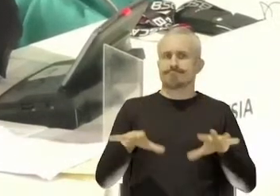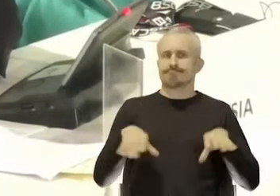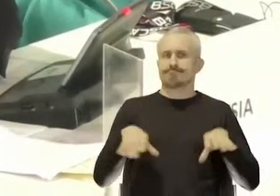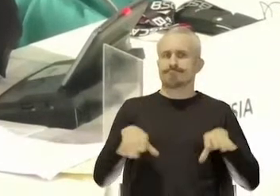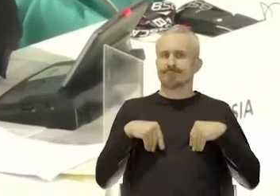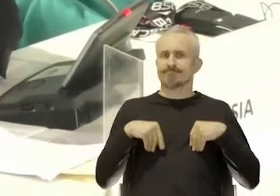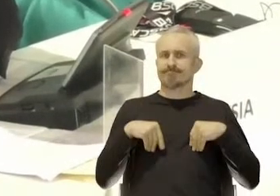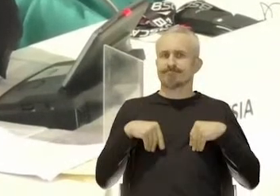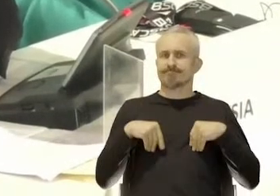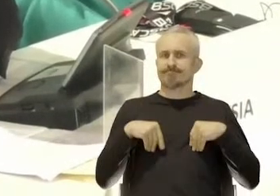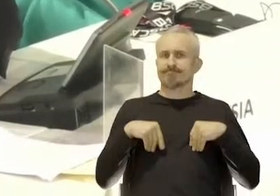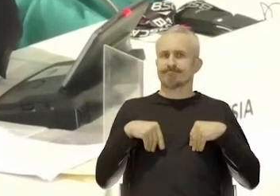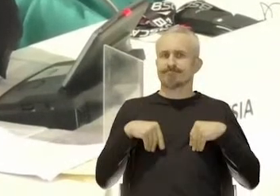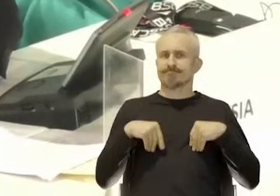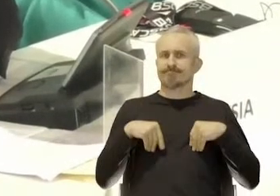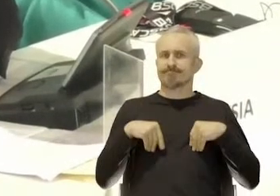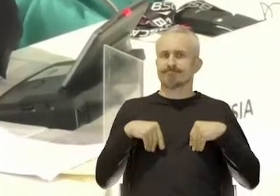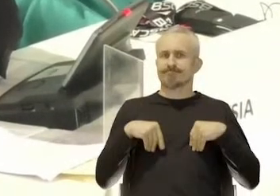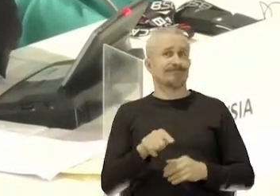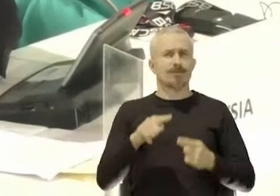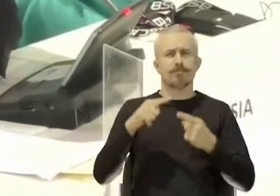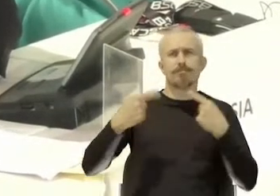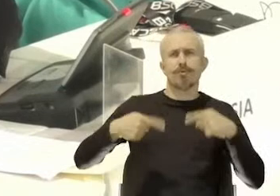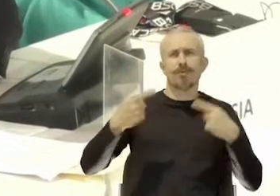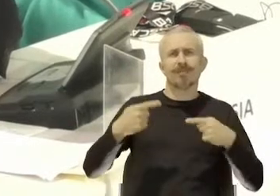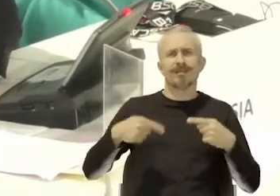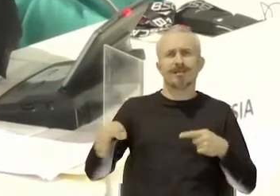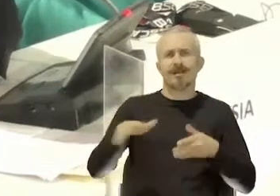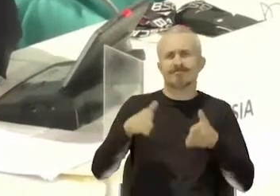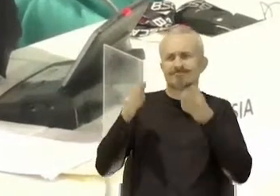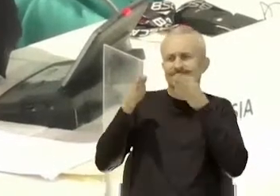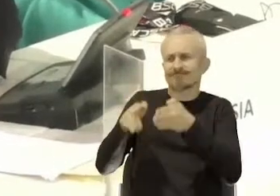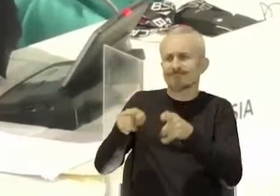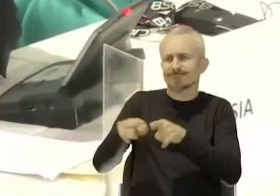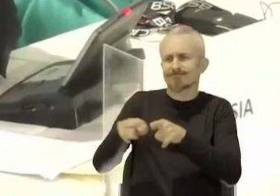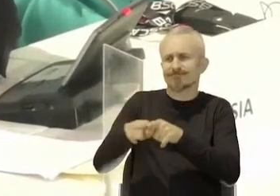of 500,000 affordable houses by